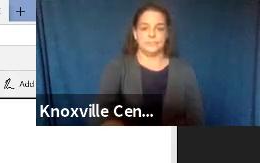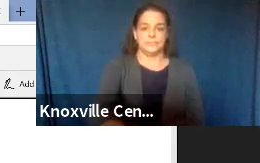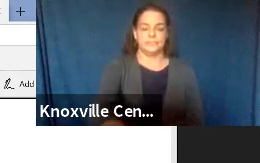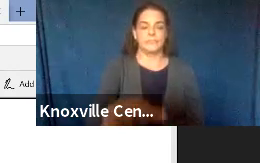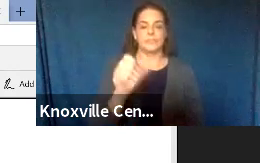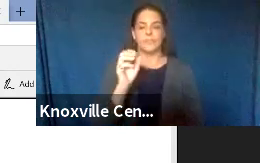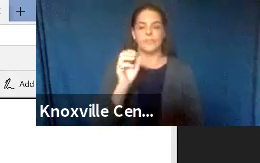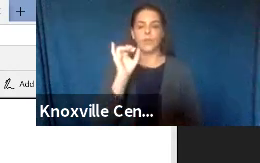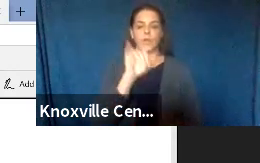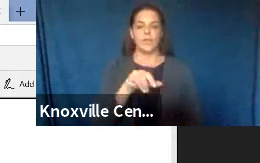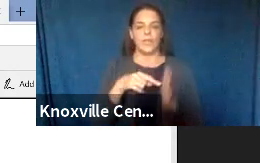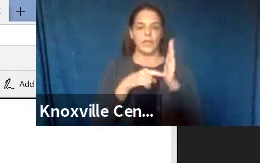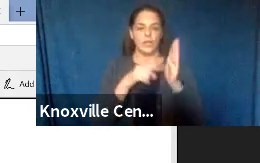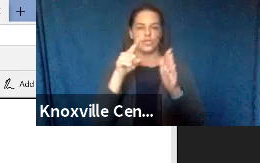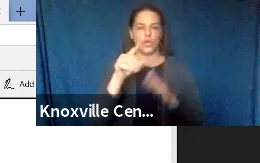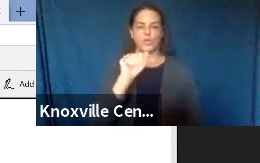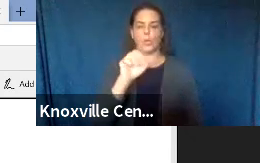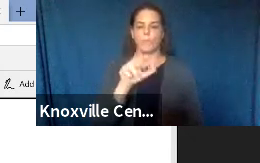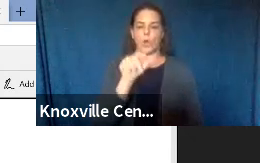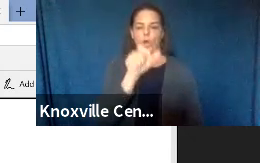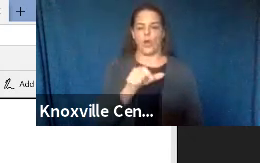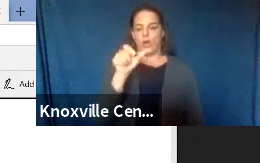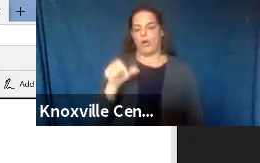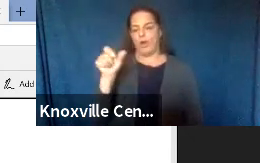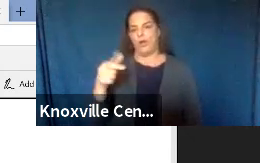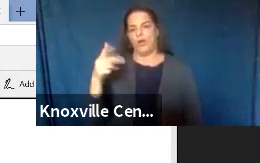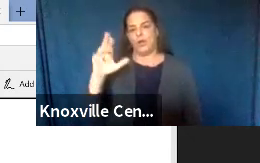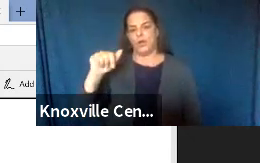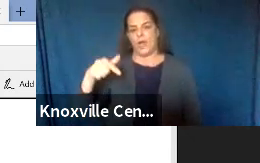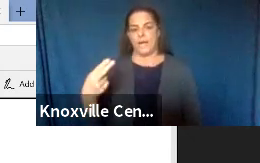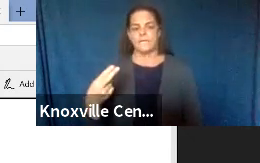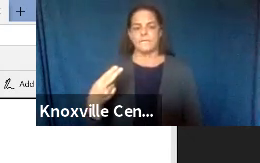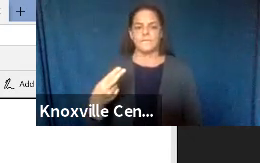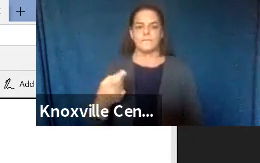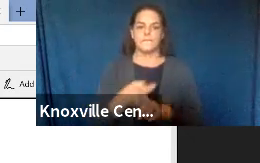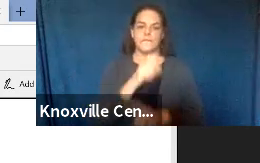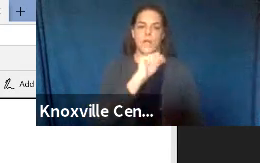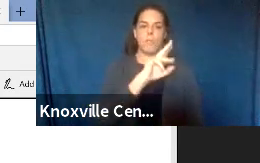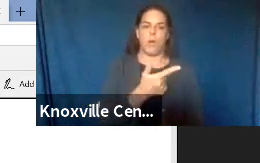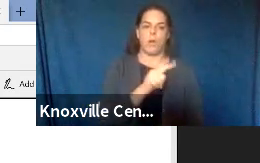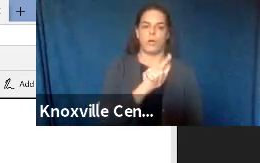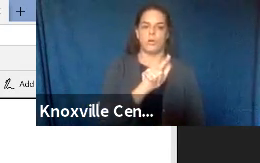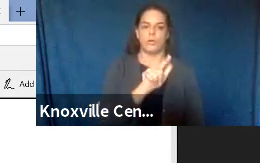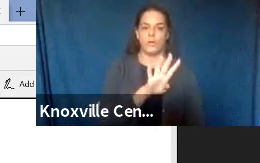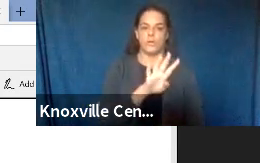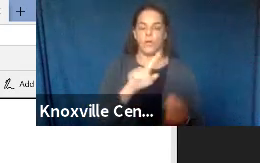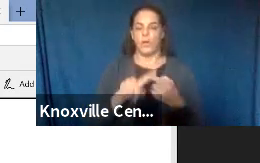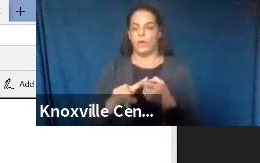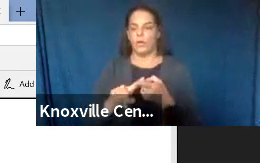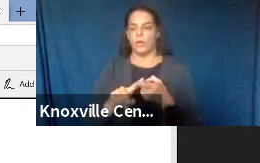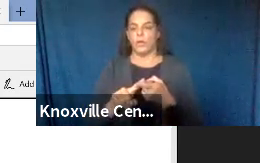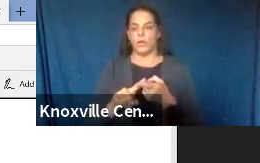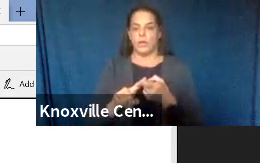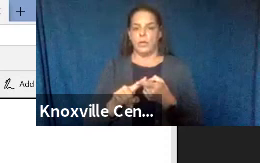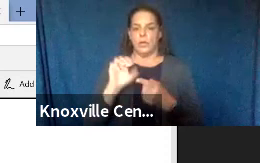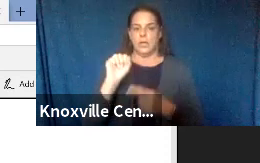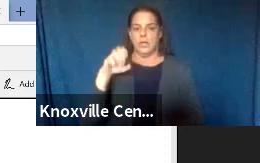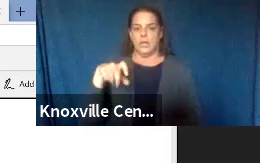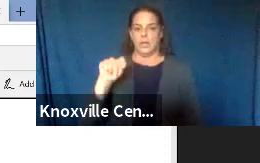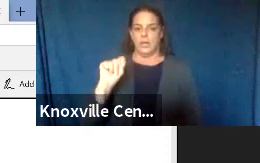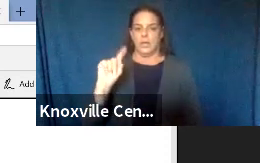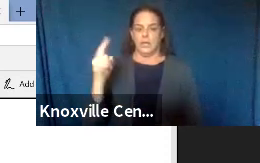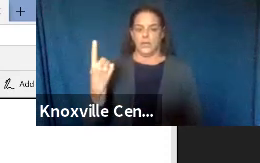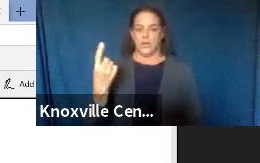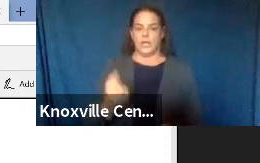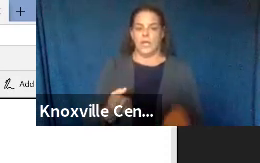So this just gives you like a bar graph from August 24th until September 1st,